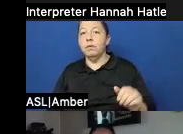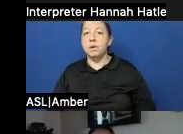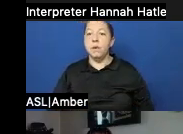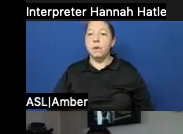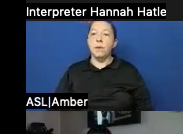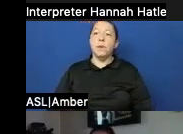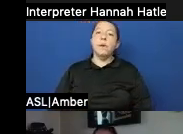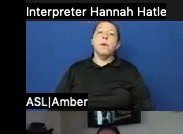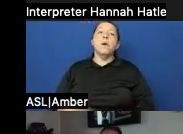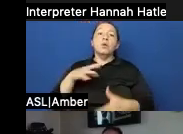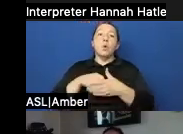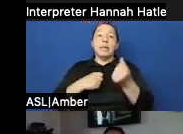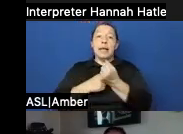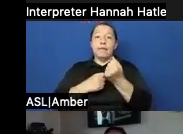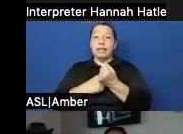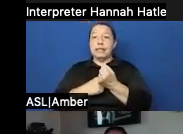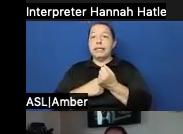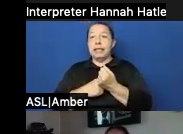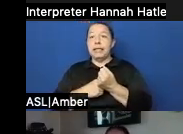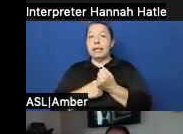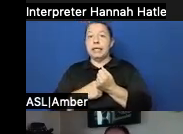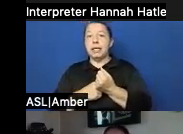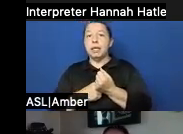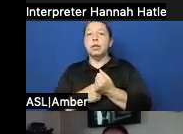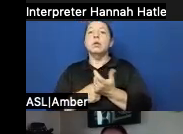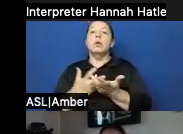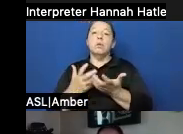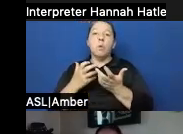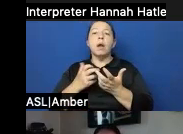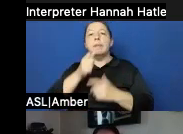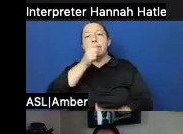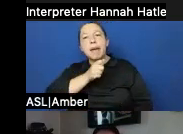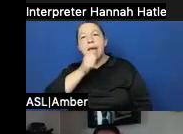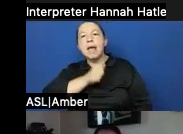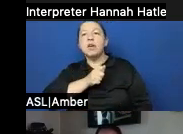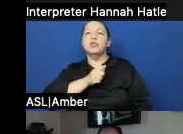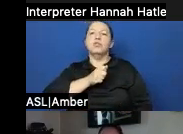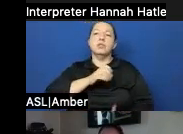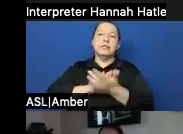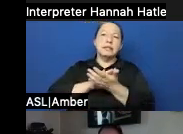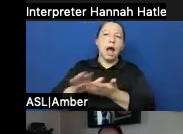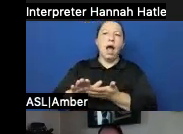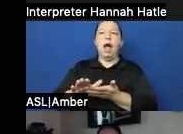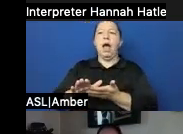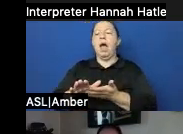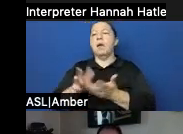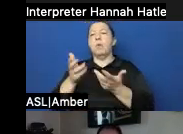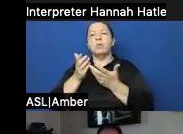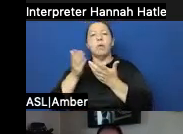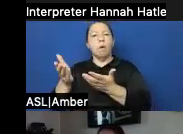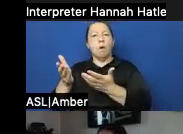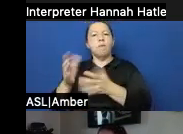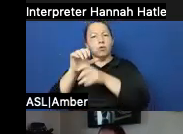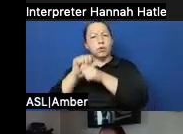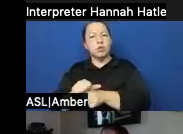So in advocacy, you already know this stuff, right? We want to be patient and kind. We want to be traditional valued, offer traditional healing